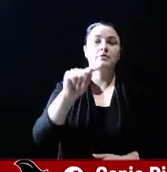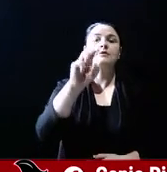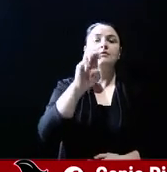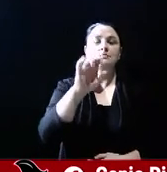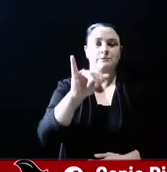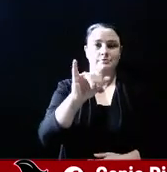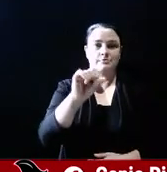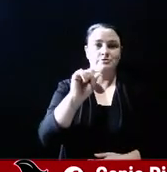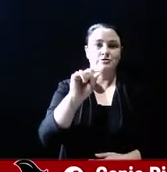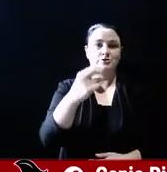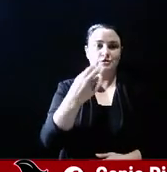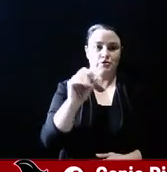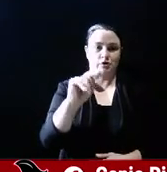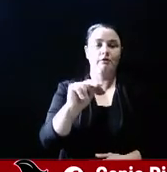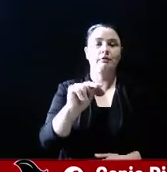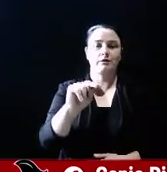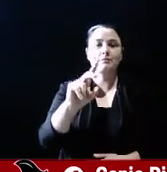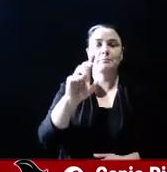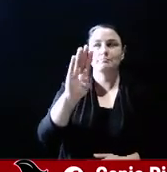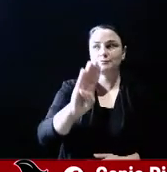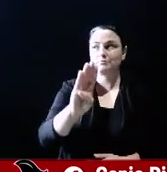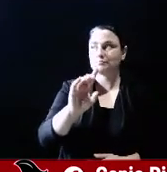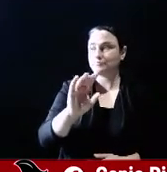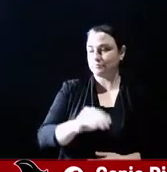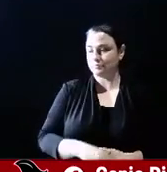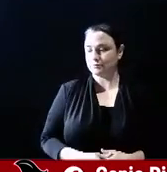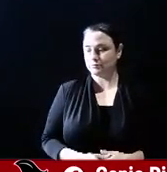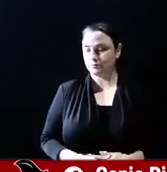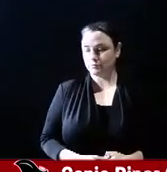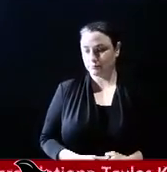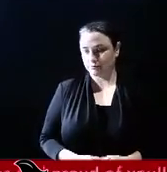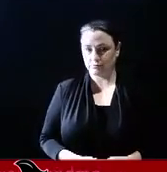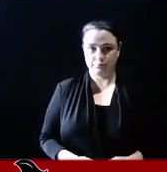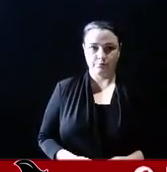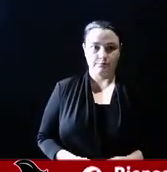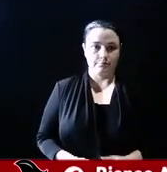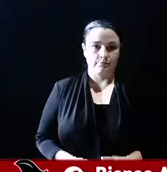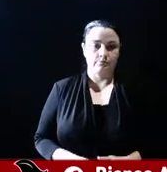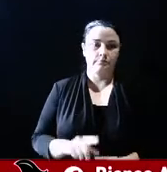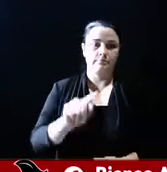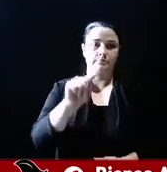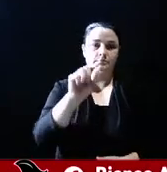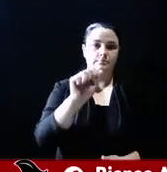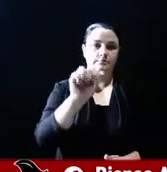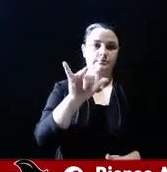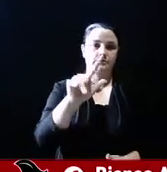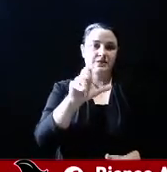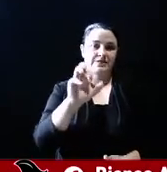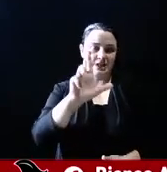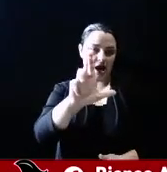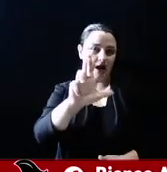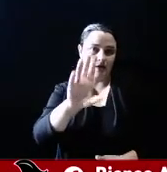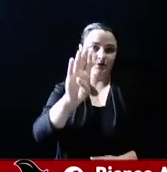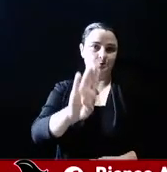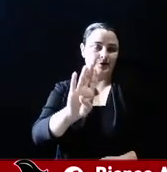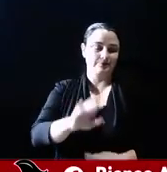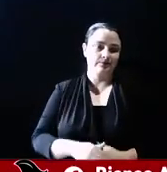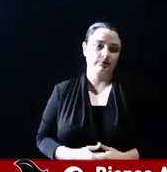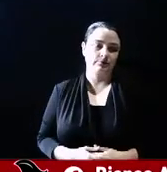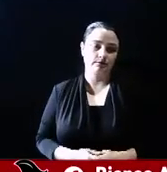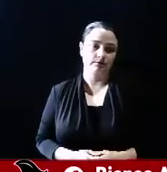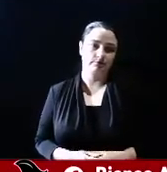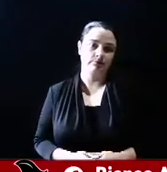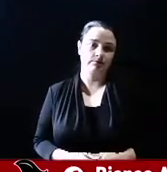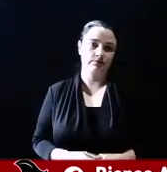Tishon Danielle Bowie Green. Tyler Ray Brazil.